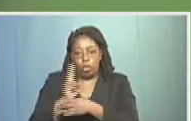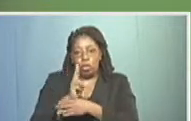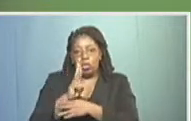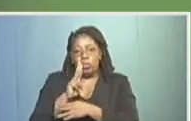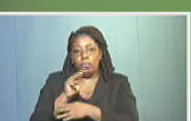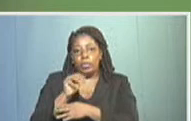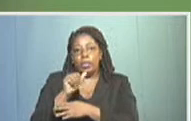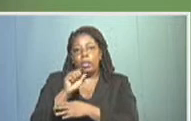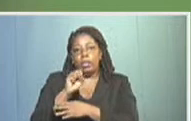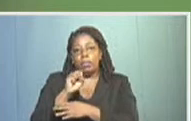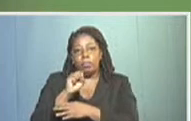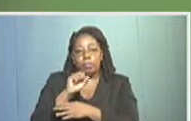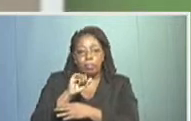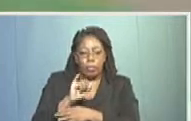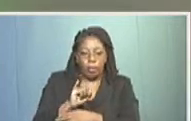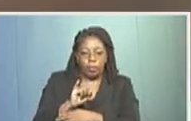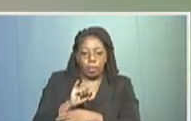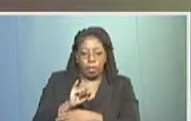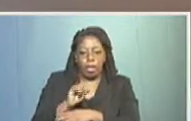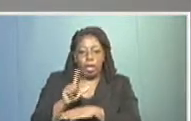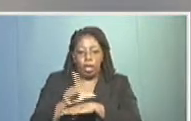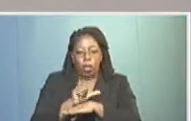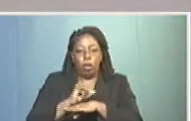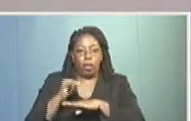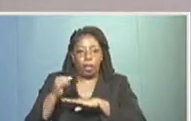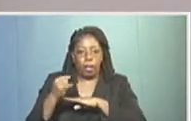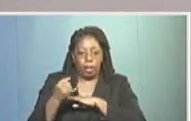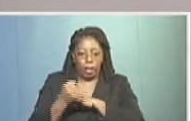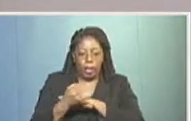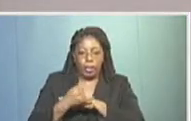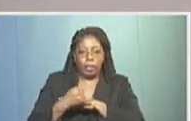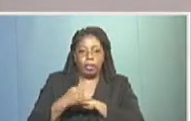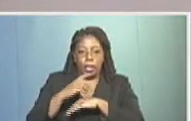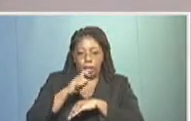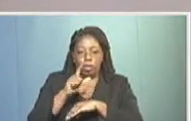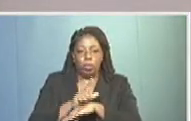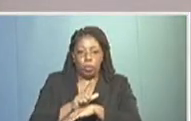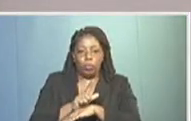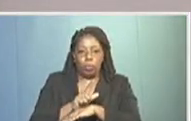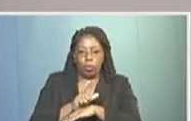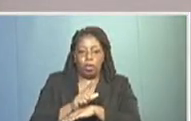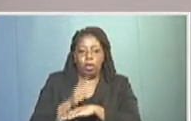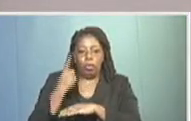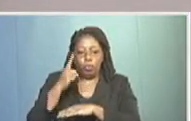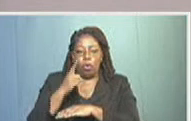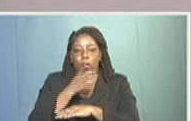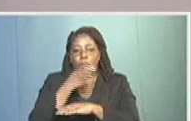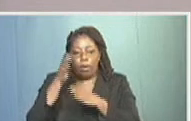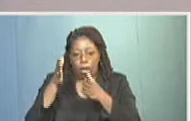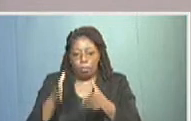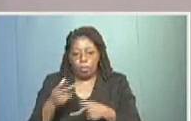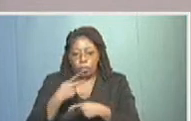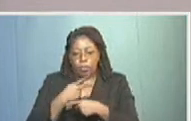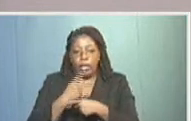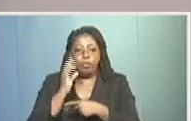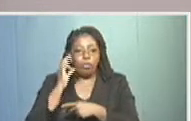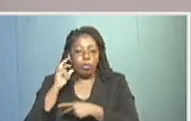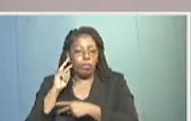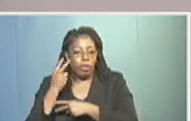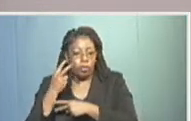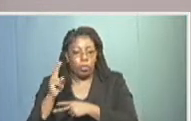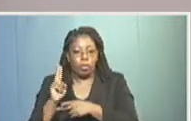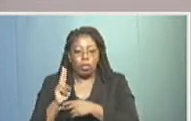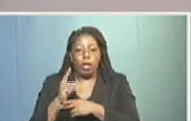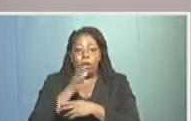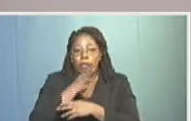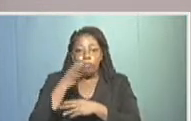BAMSI's satellite offices in Long Island, Eleuthera and other family islands to engage farmers and livestock producers, as well as pilot